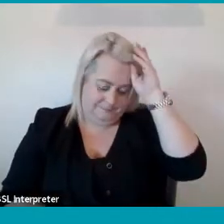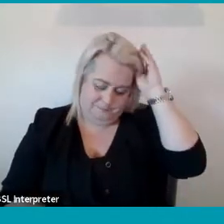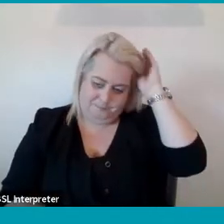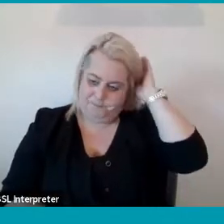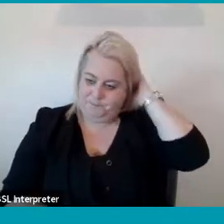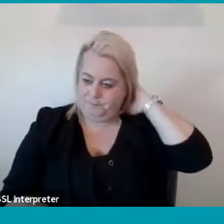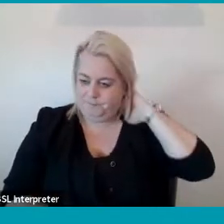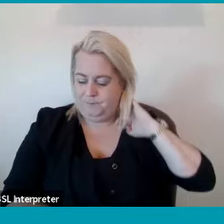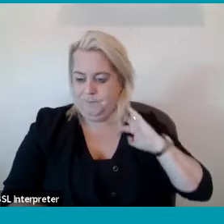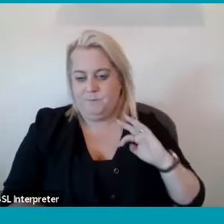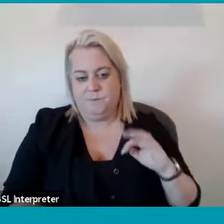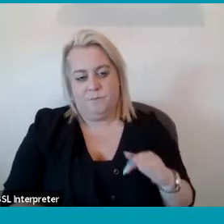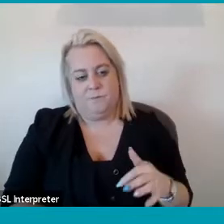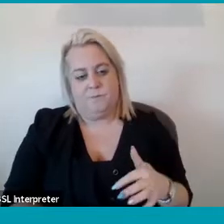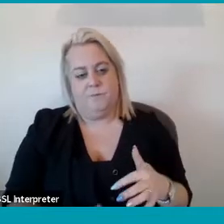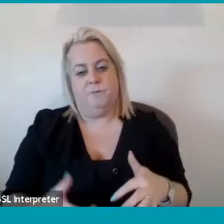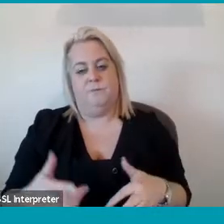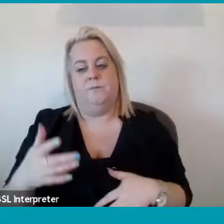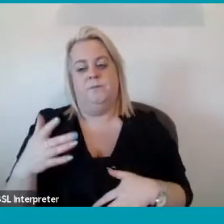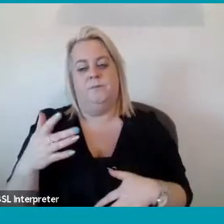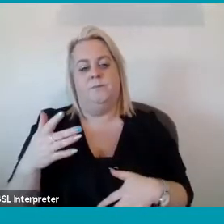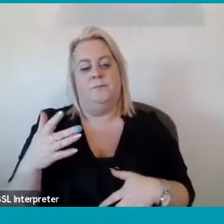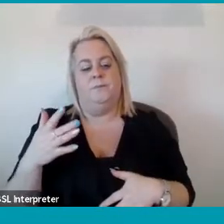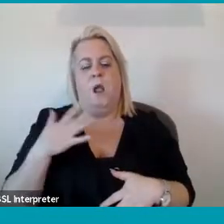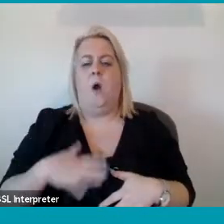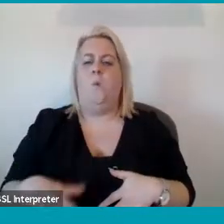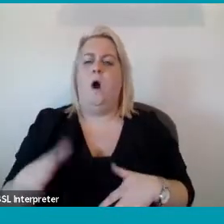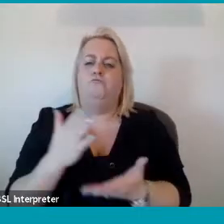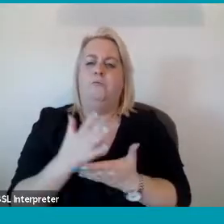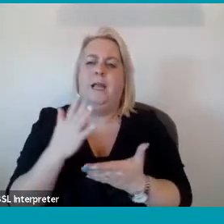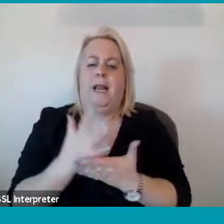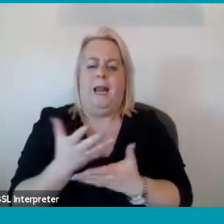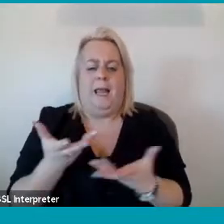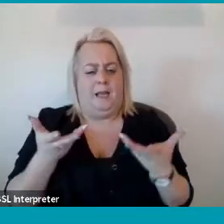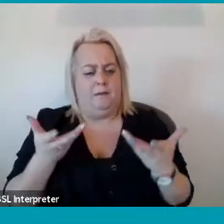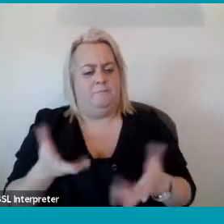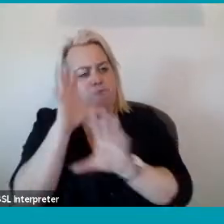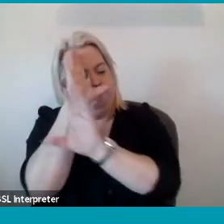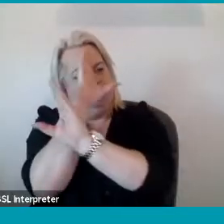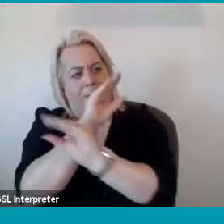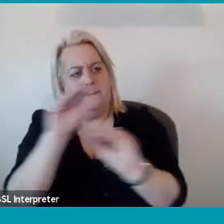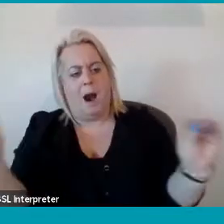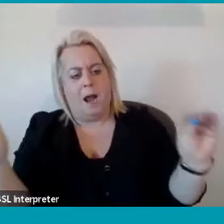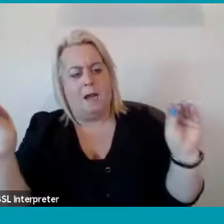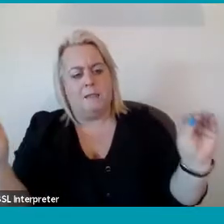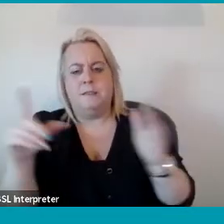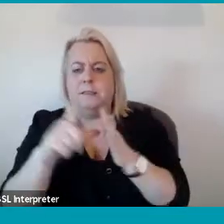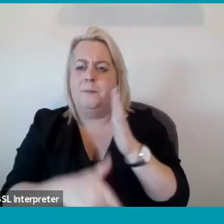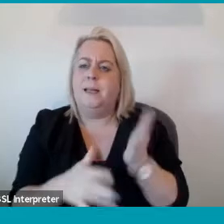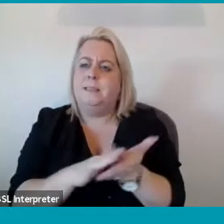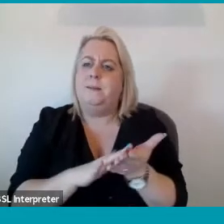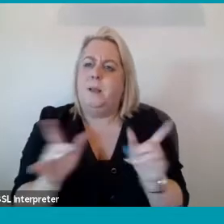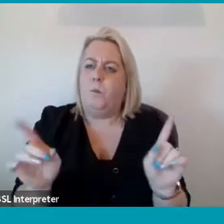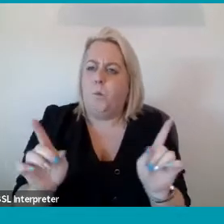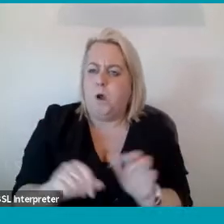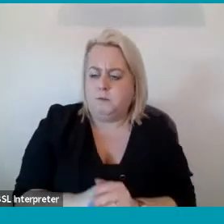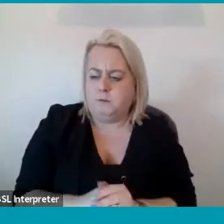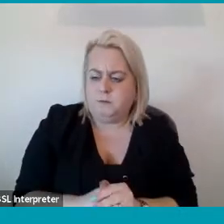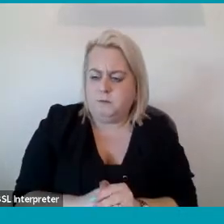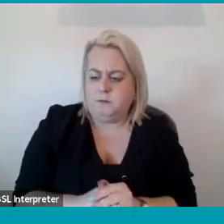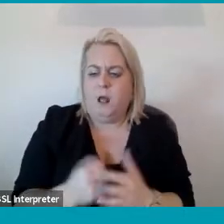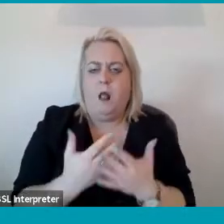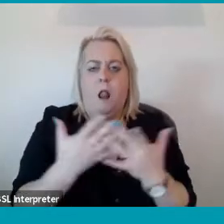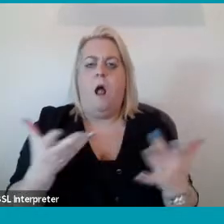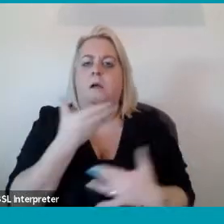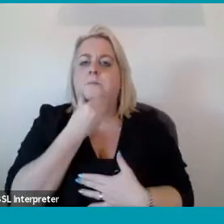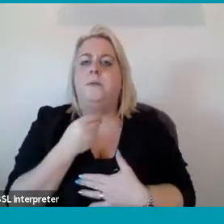dispel some of those myths, I just wanted to remind us about what we mean about disability. And I'm sure that many of you on this call or